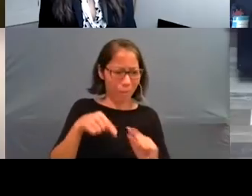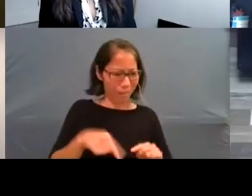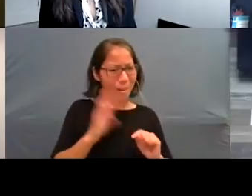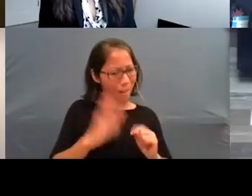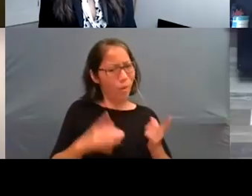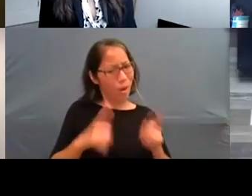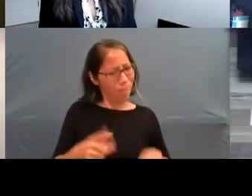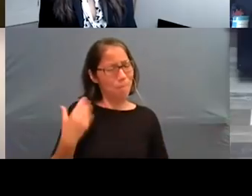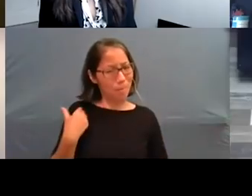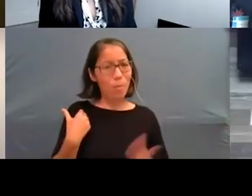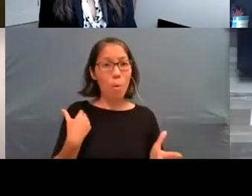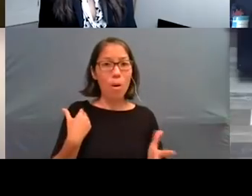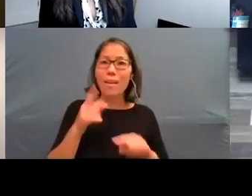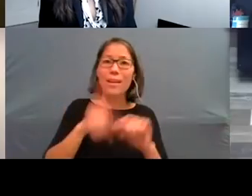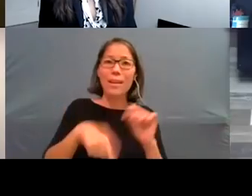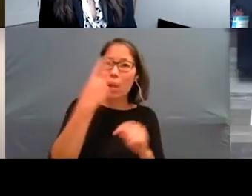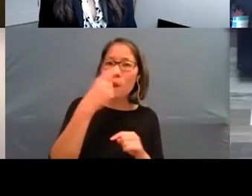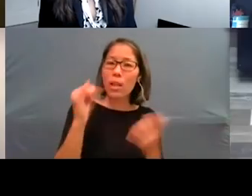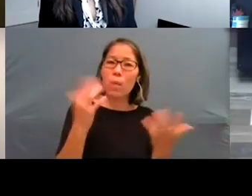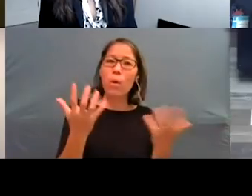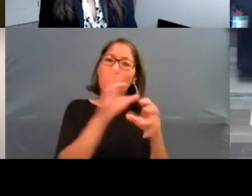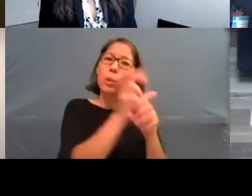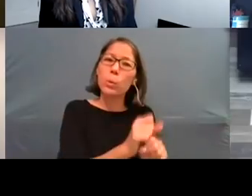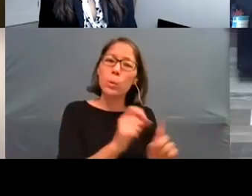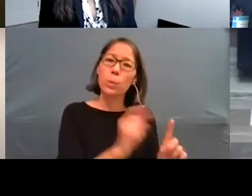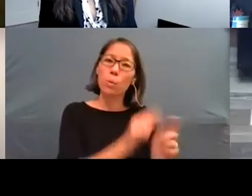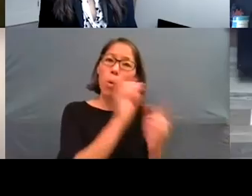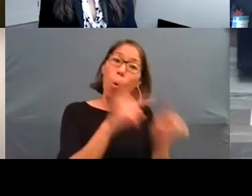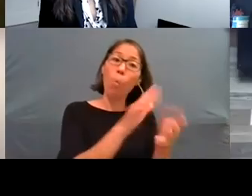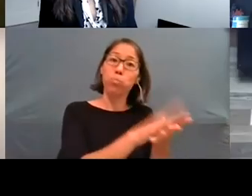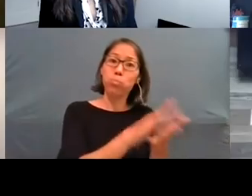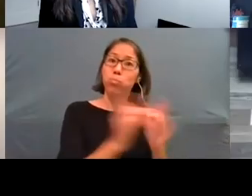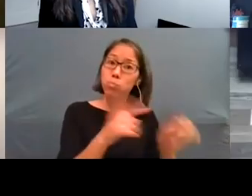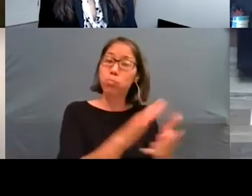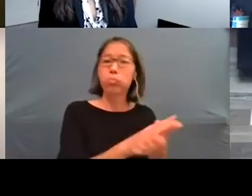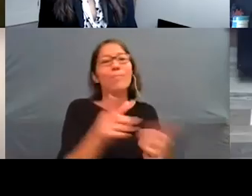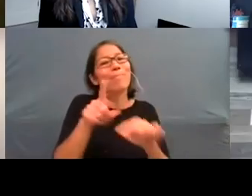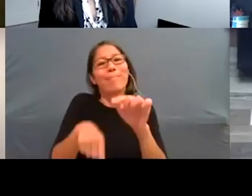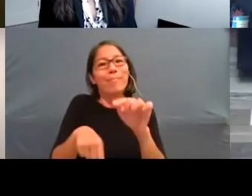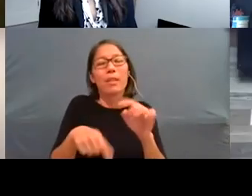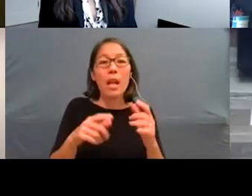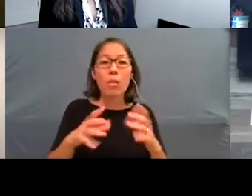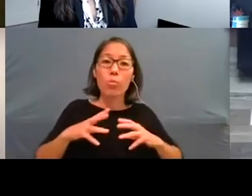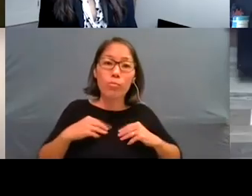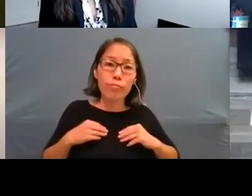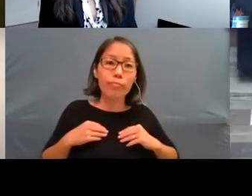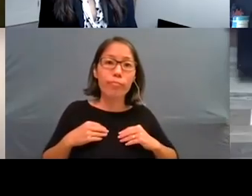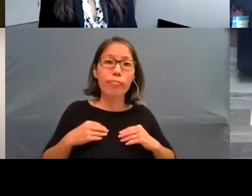it can't look like what we're used to school looking like, and to be okay with